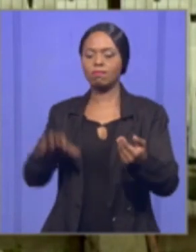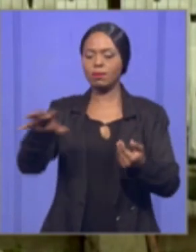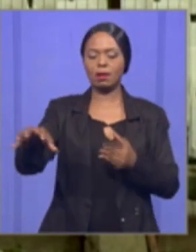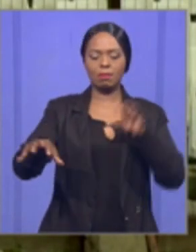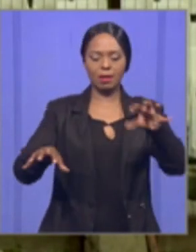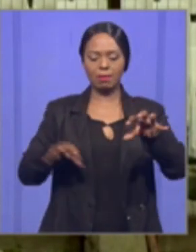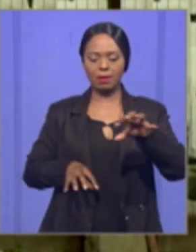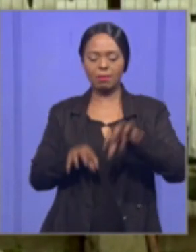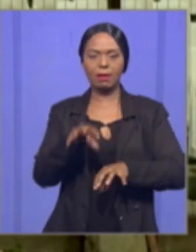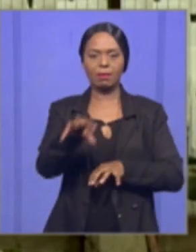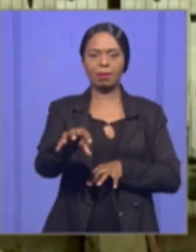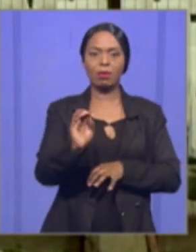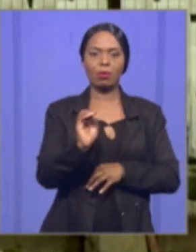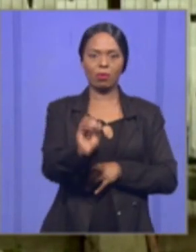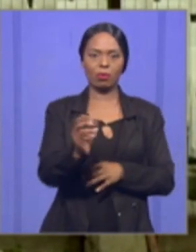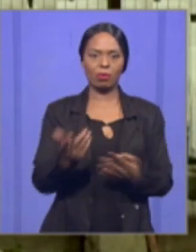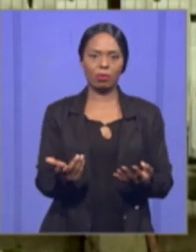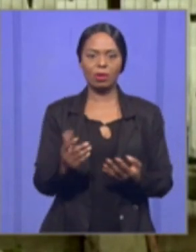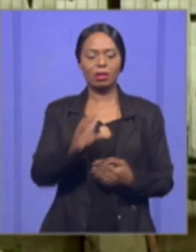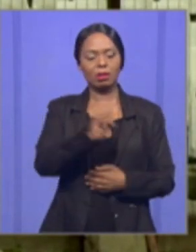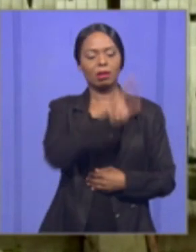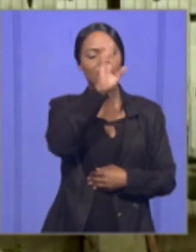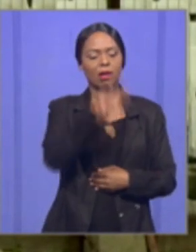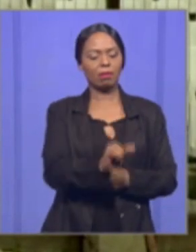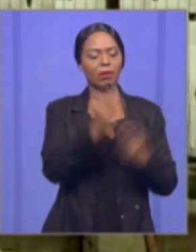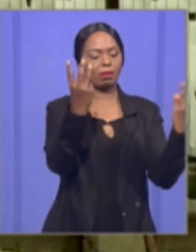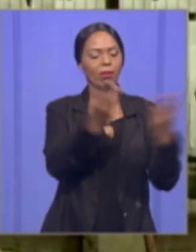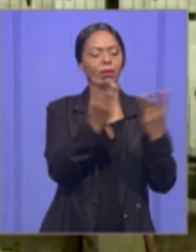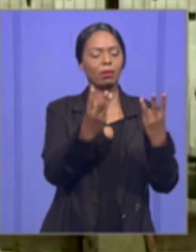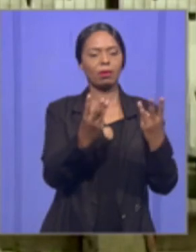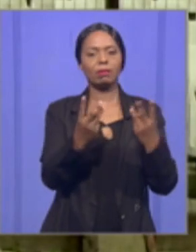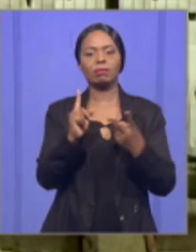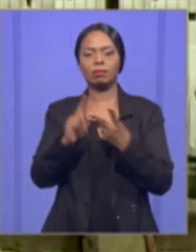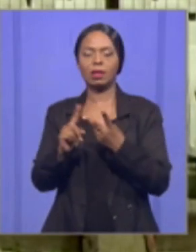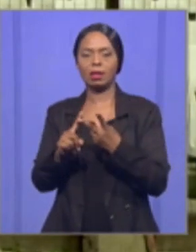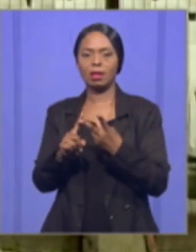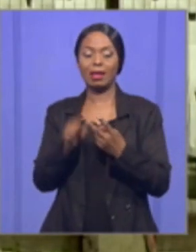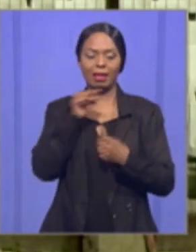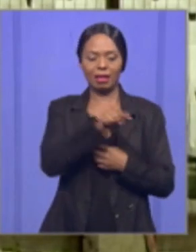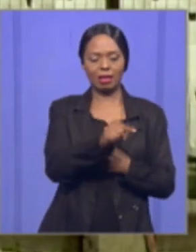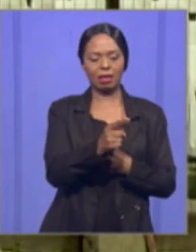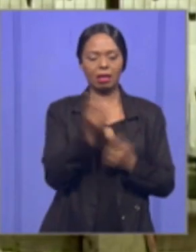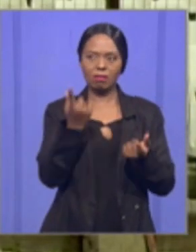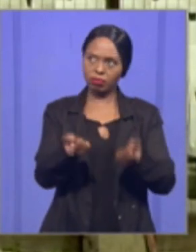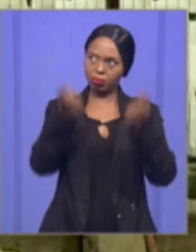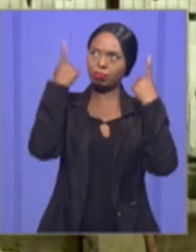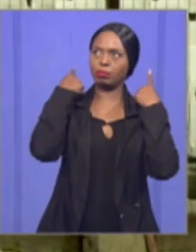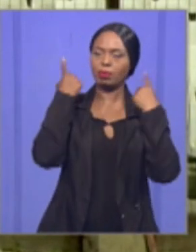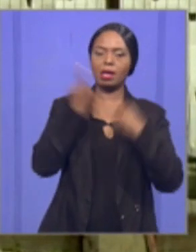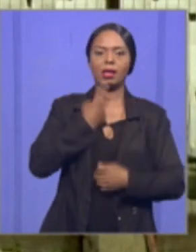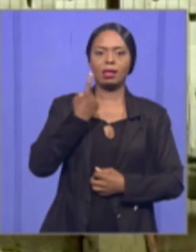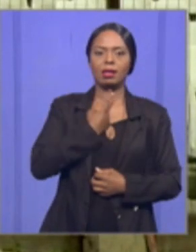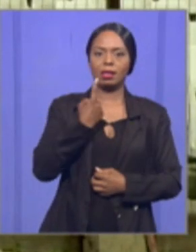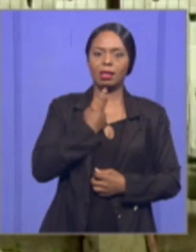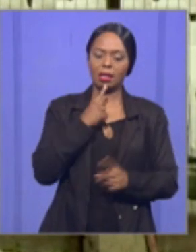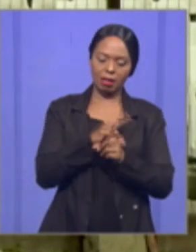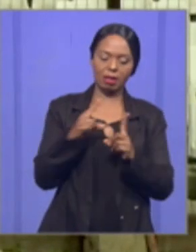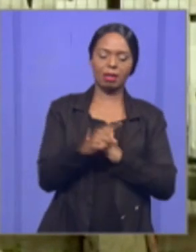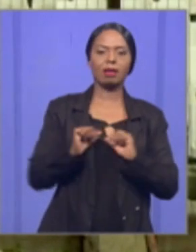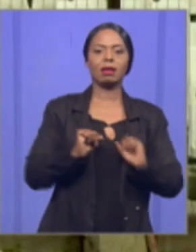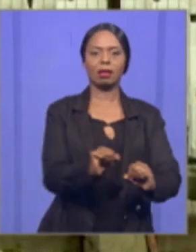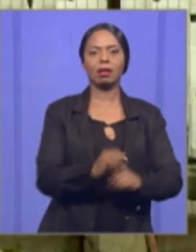the South African nation gore ba seka ba itlhaloganya. Ka jalo re bona